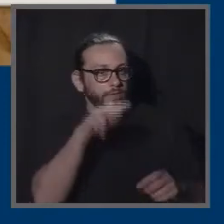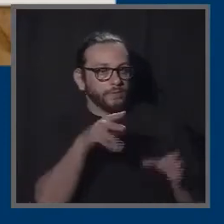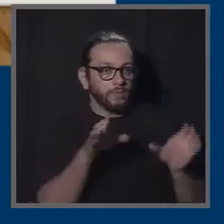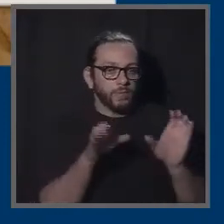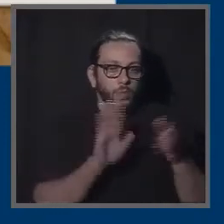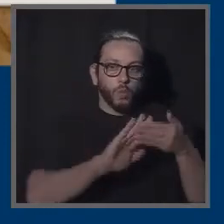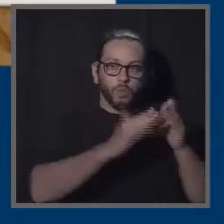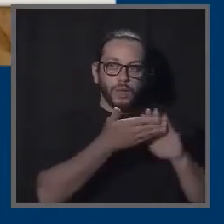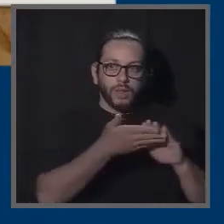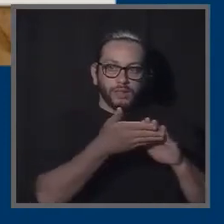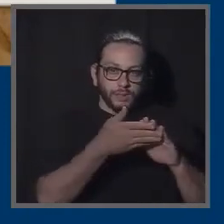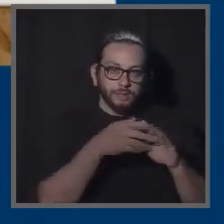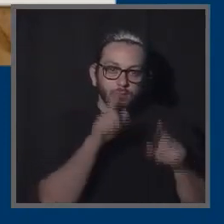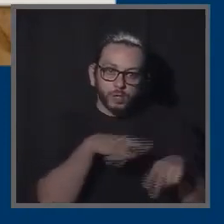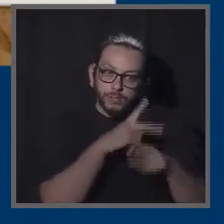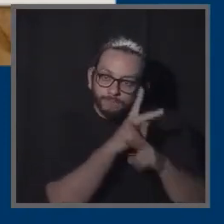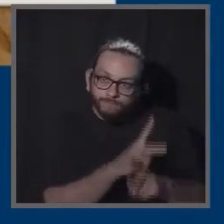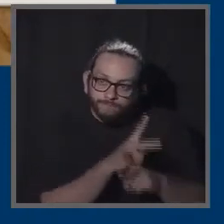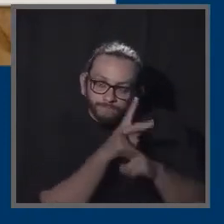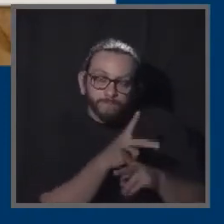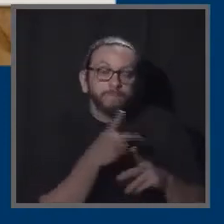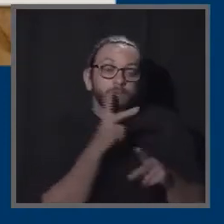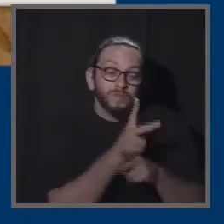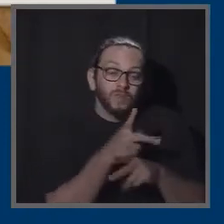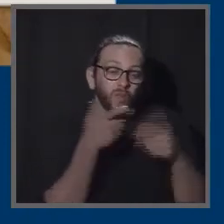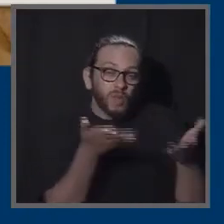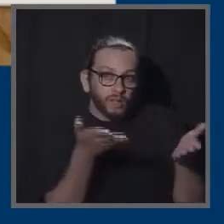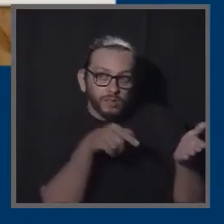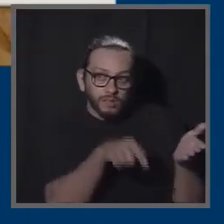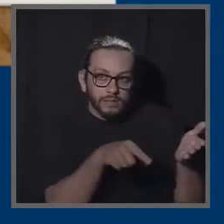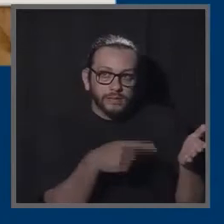It's identifying people's needs, it's taking